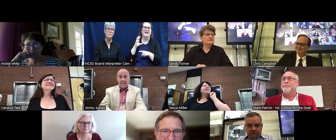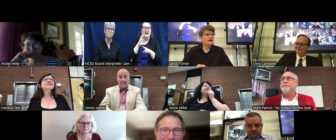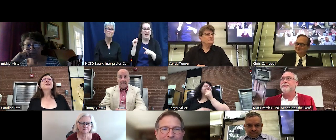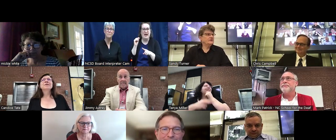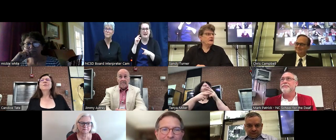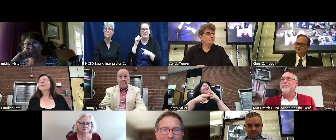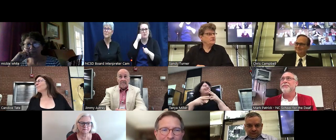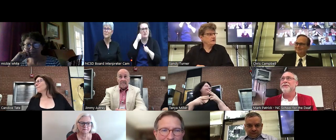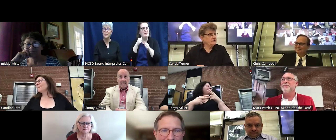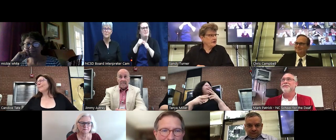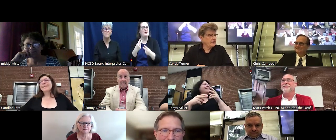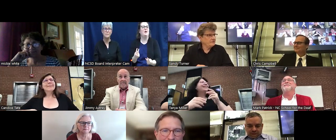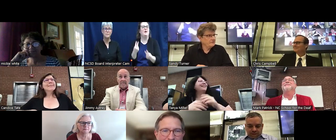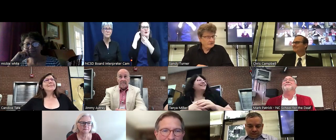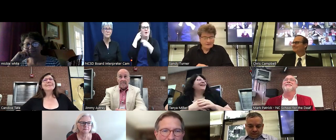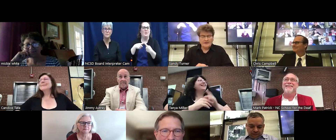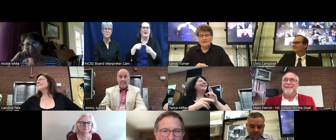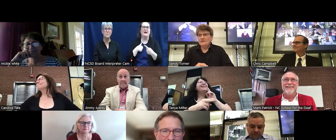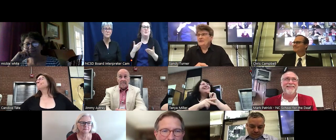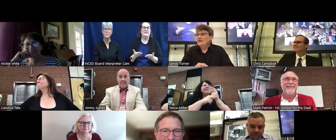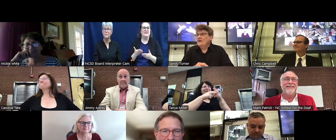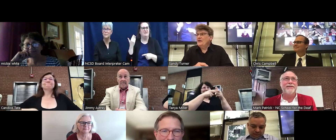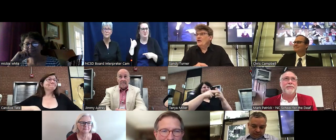from the times that I was here.